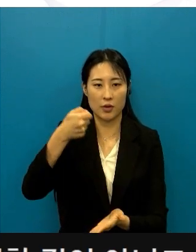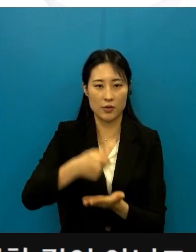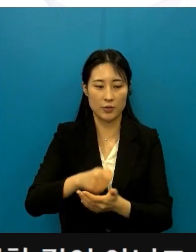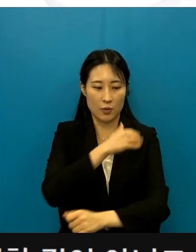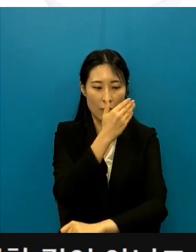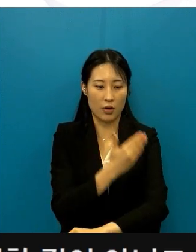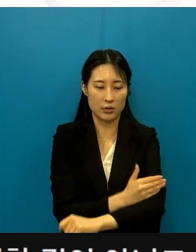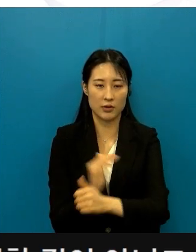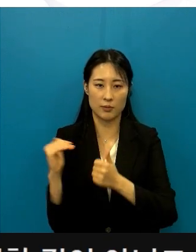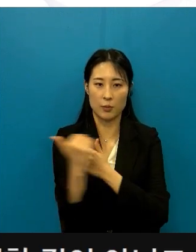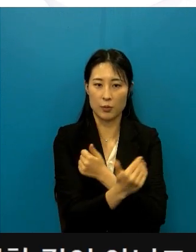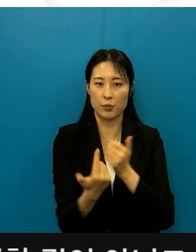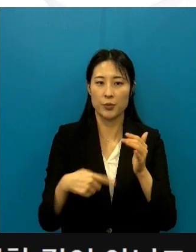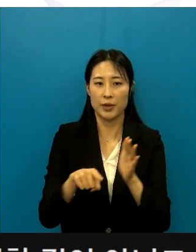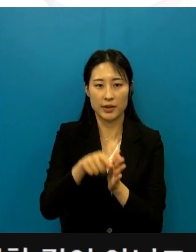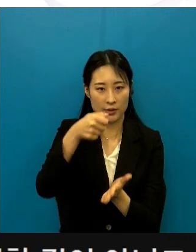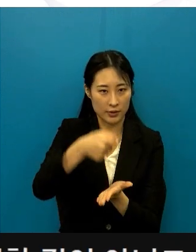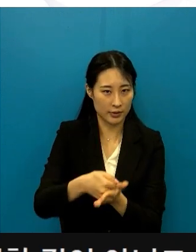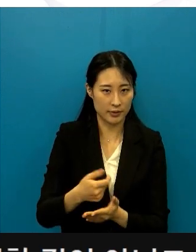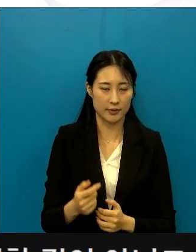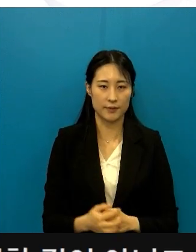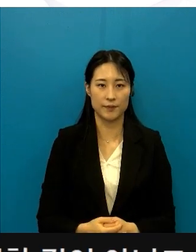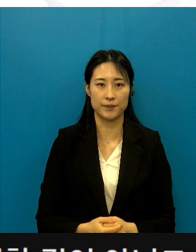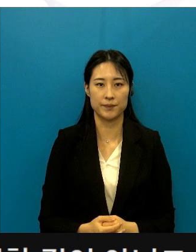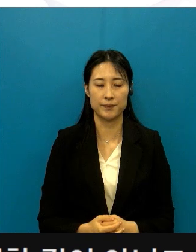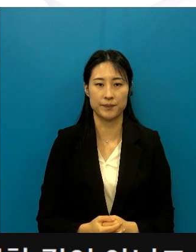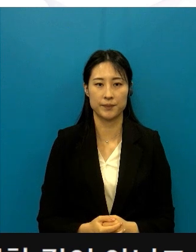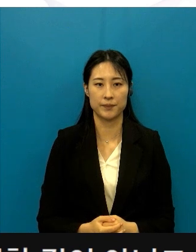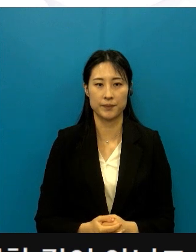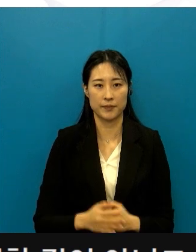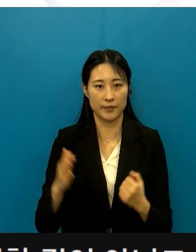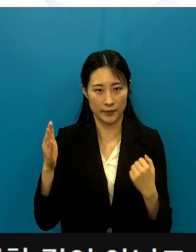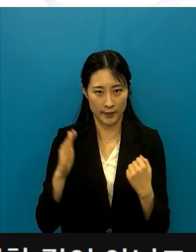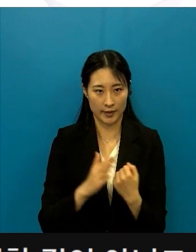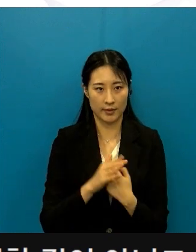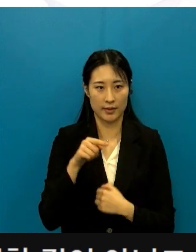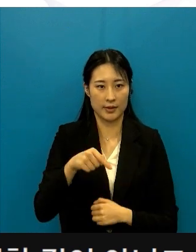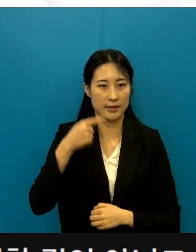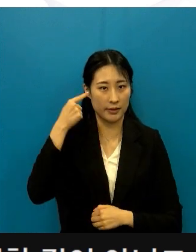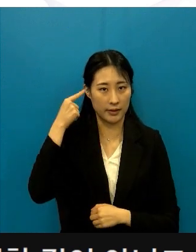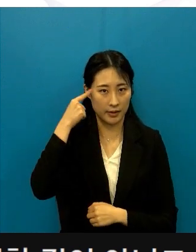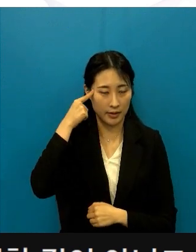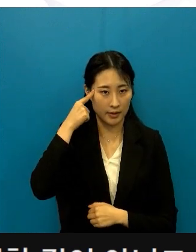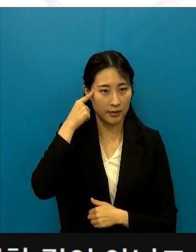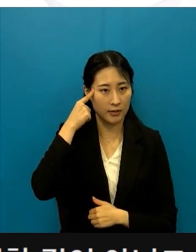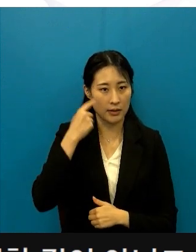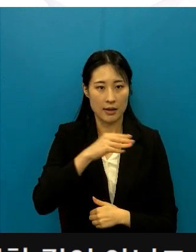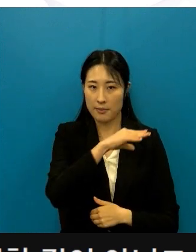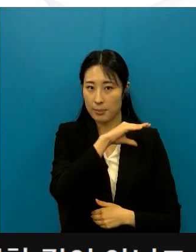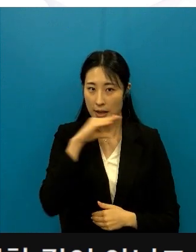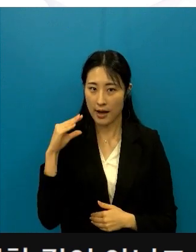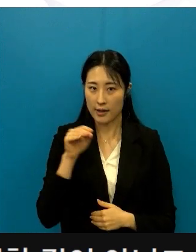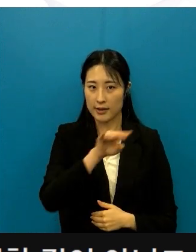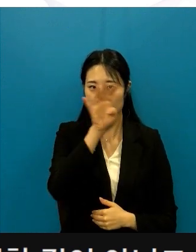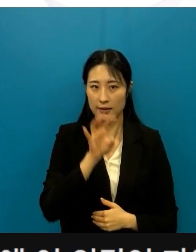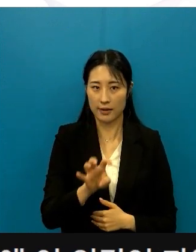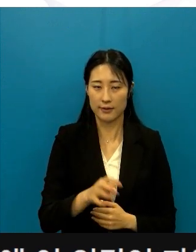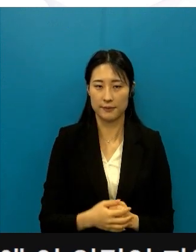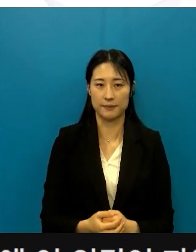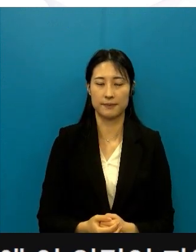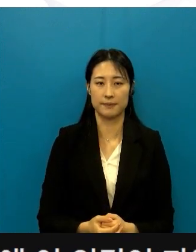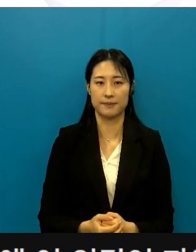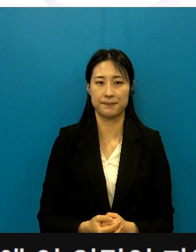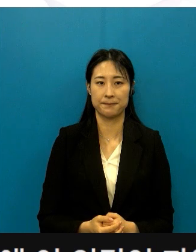objection is right or not. Sixth one is it is premature to aim